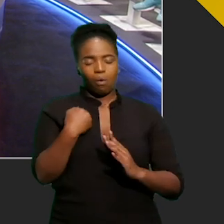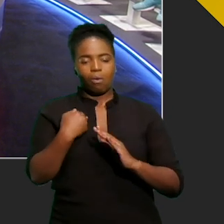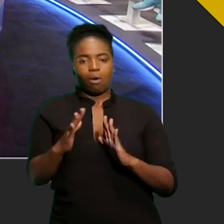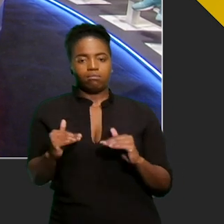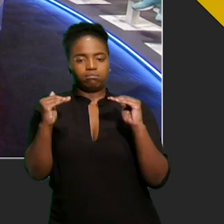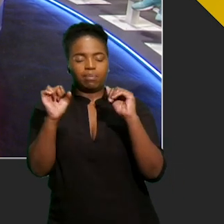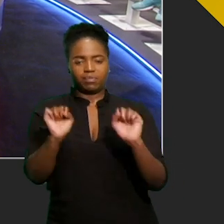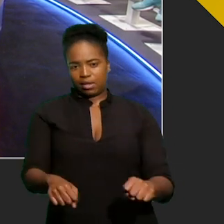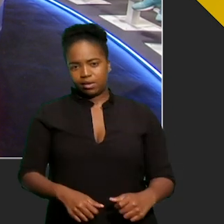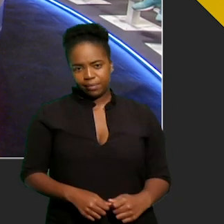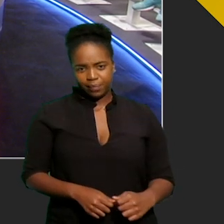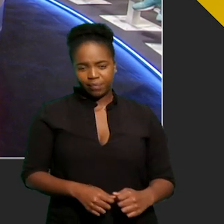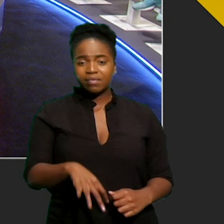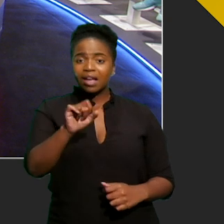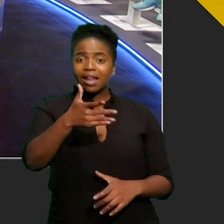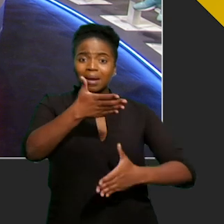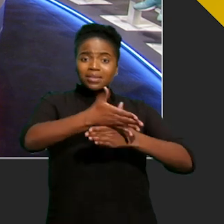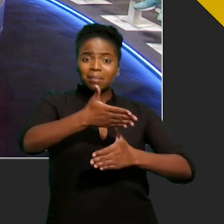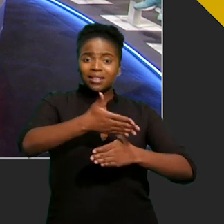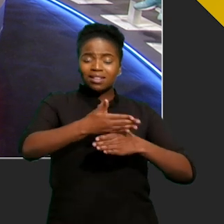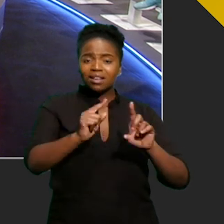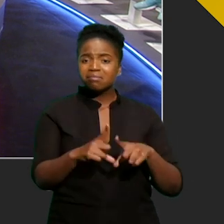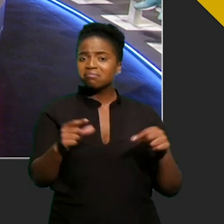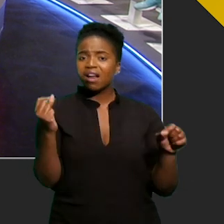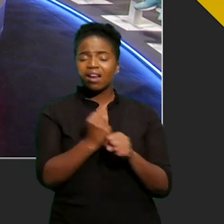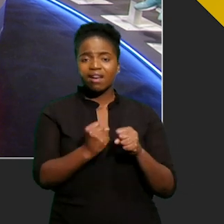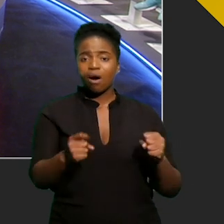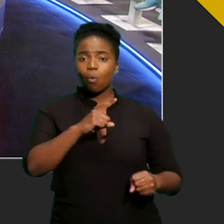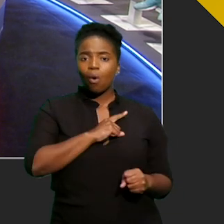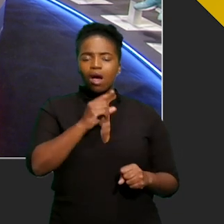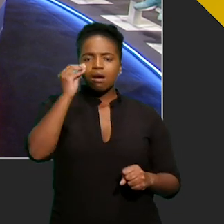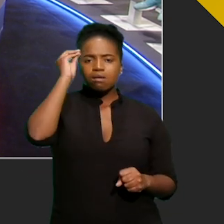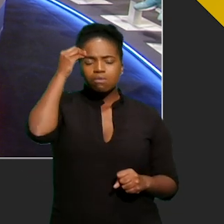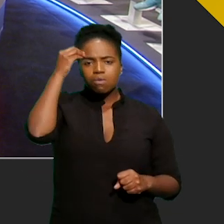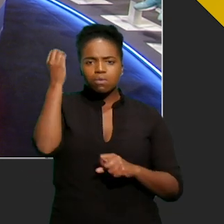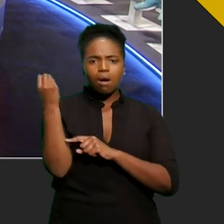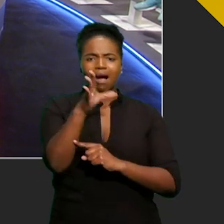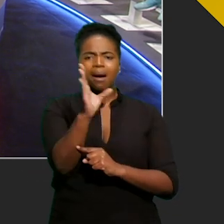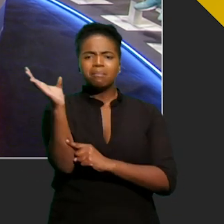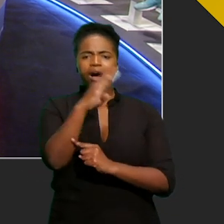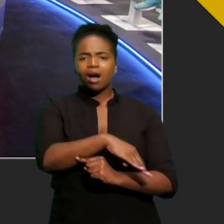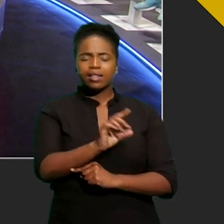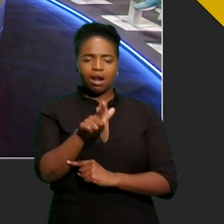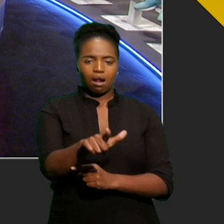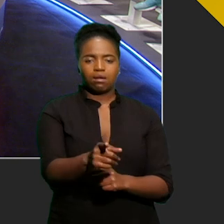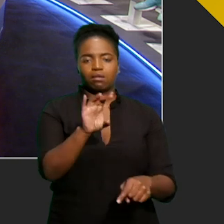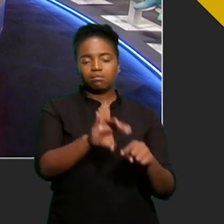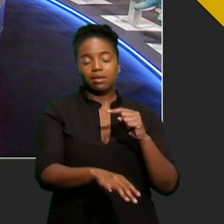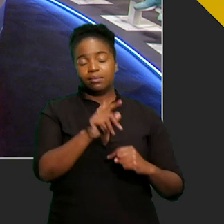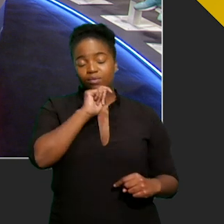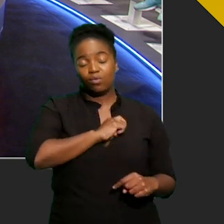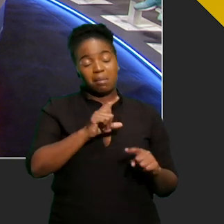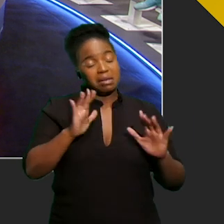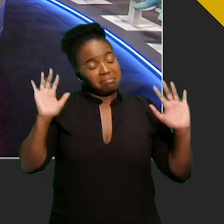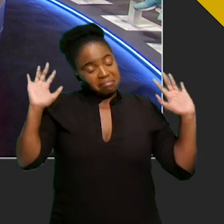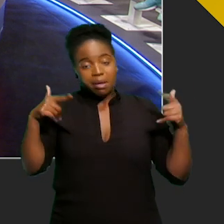can literally distract your career. Kunabantu abaphelele umsebenzi ngendaba yaphuma engasiqiniso. Kodwa ke akusindaba yethu ukuthi sikhulume namhlanje. Thina